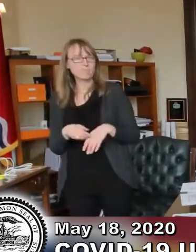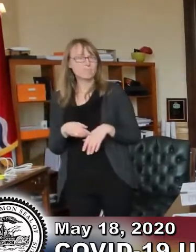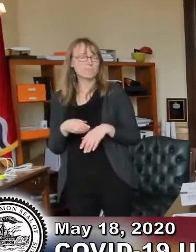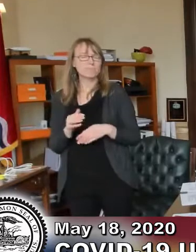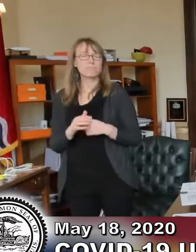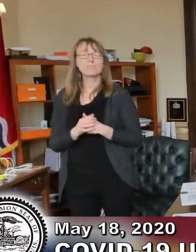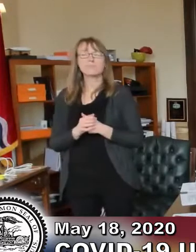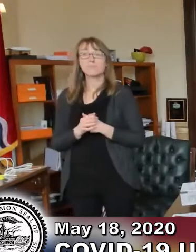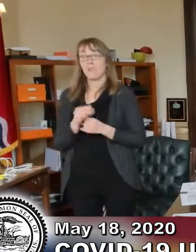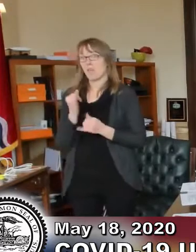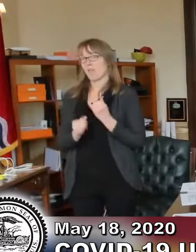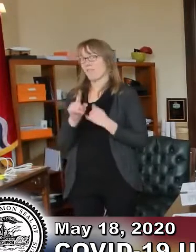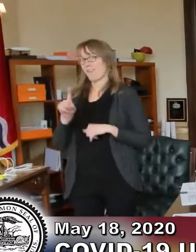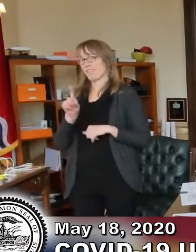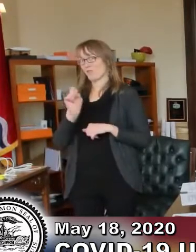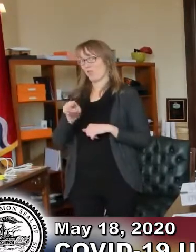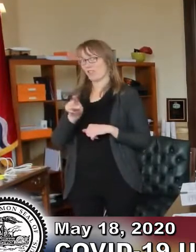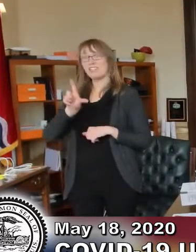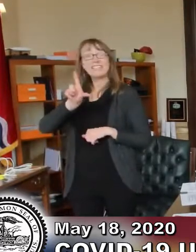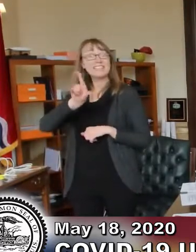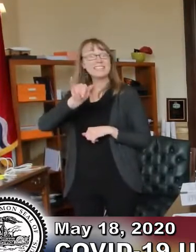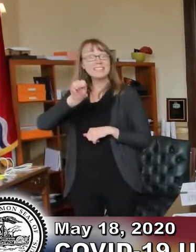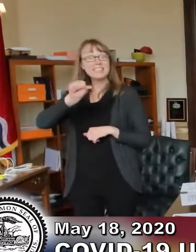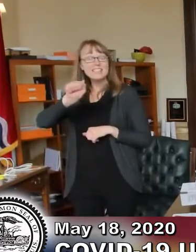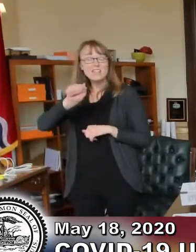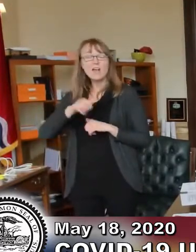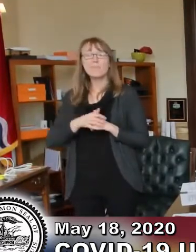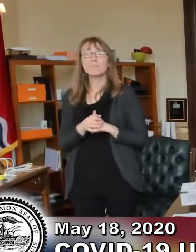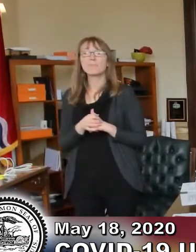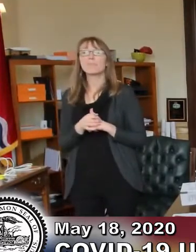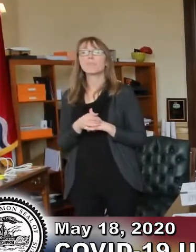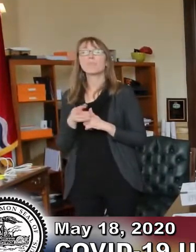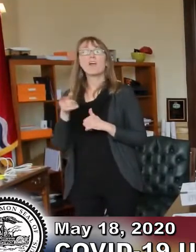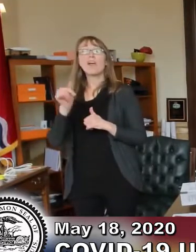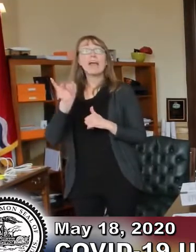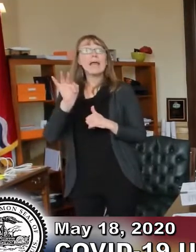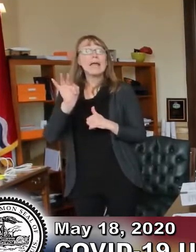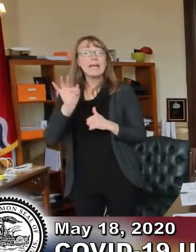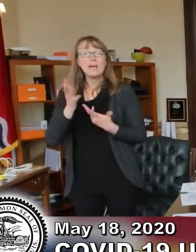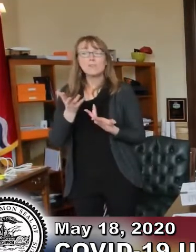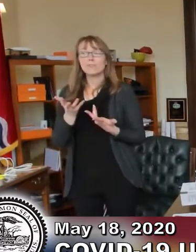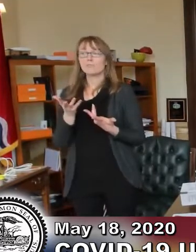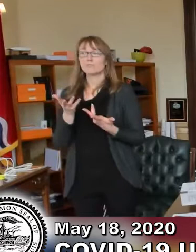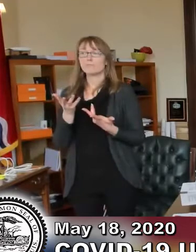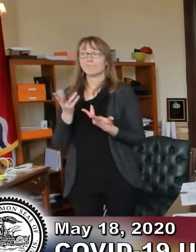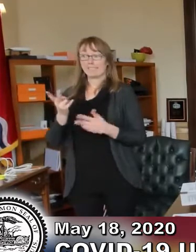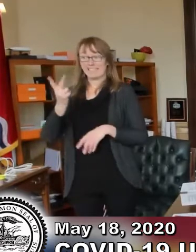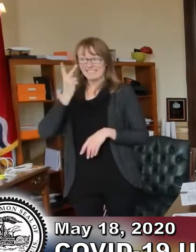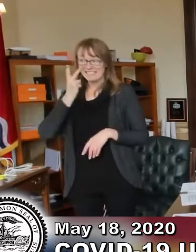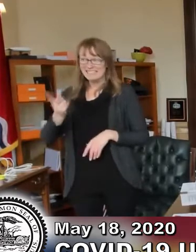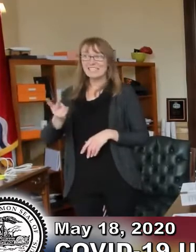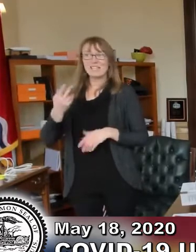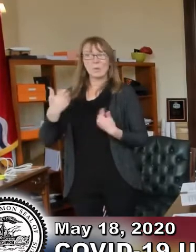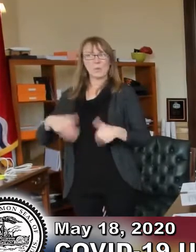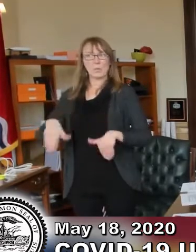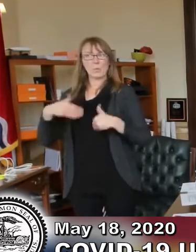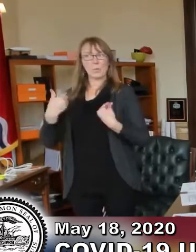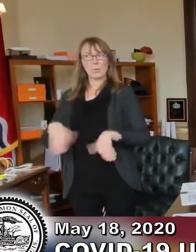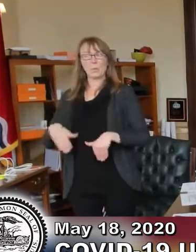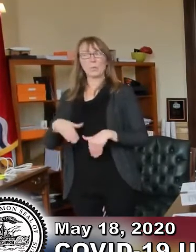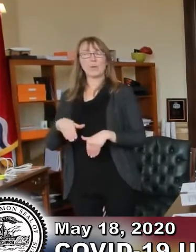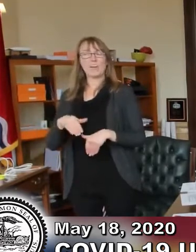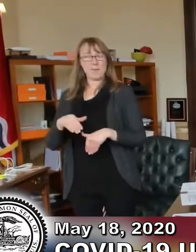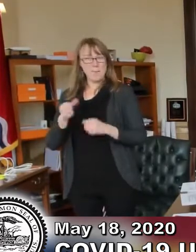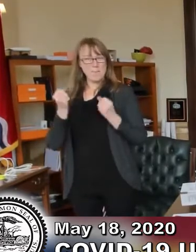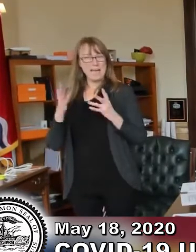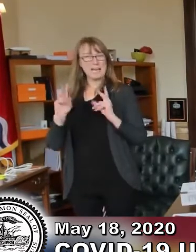Okay, final question is from Lisa today. If we suddenly see a large increase in cases, will you